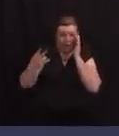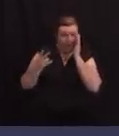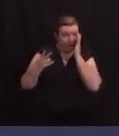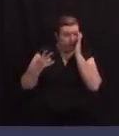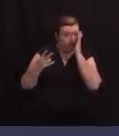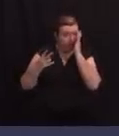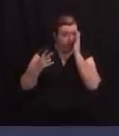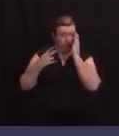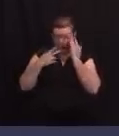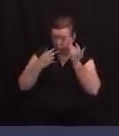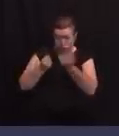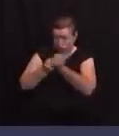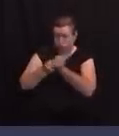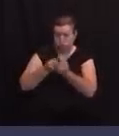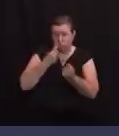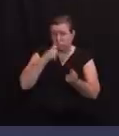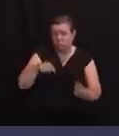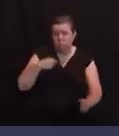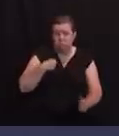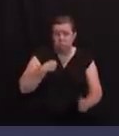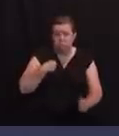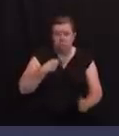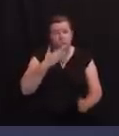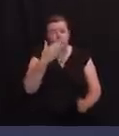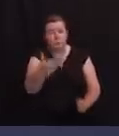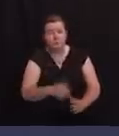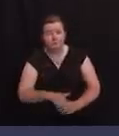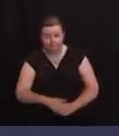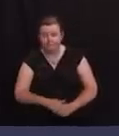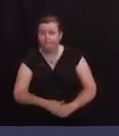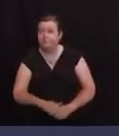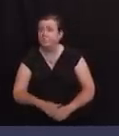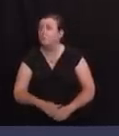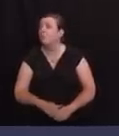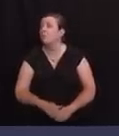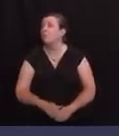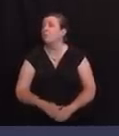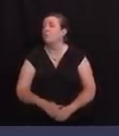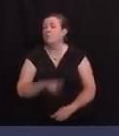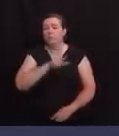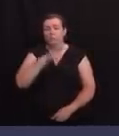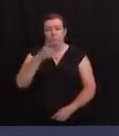I continue to be today. Thank you. Sir.